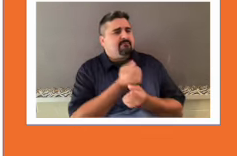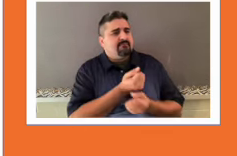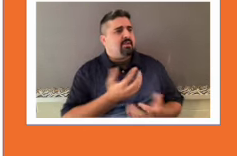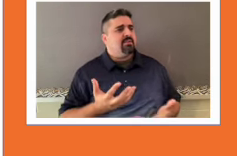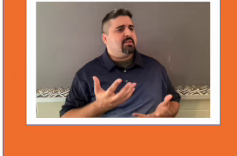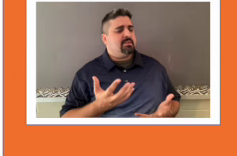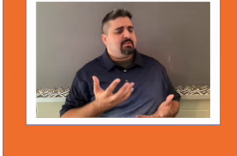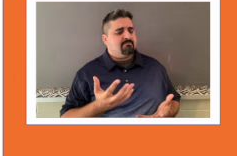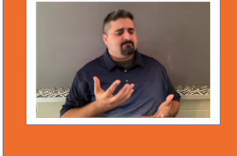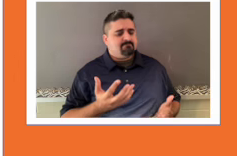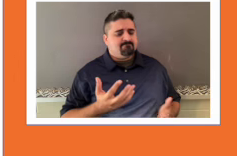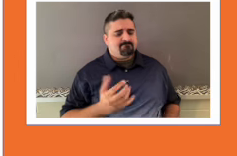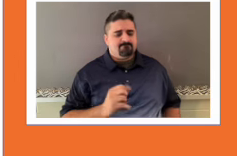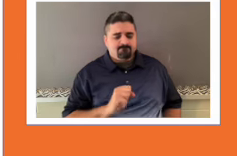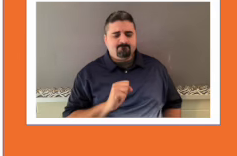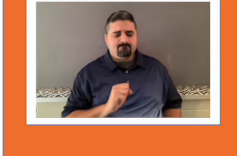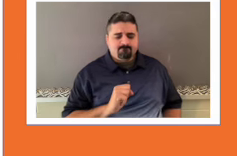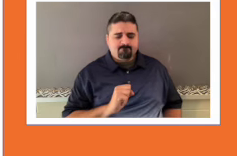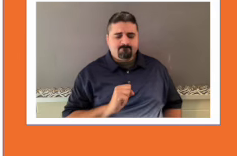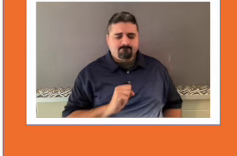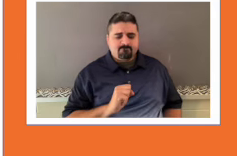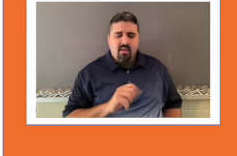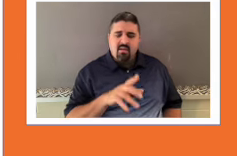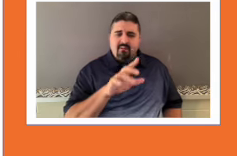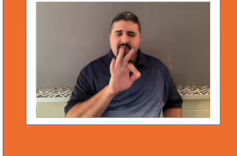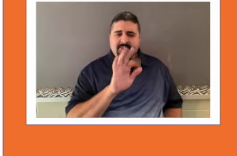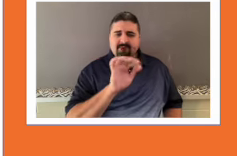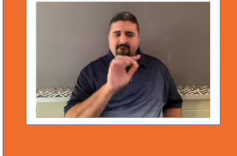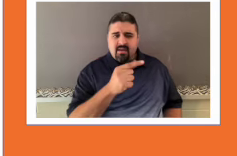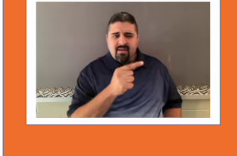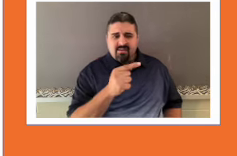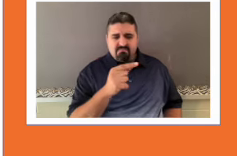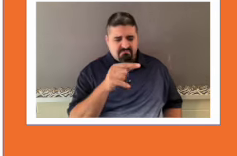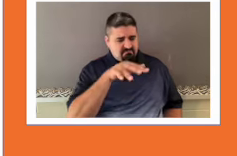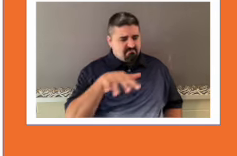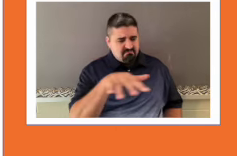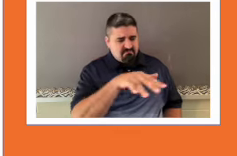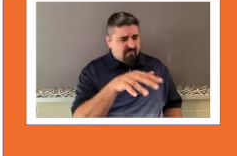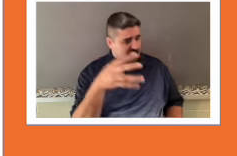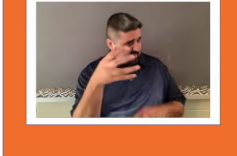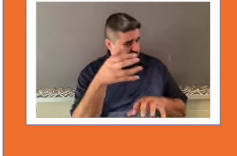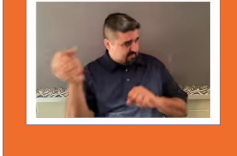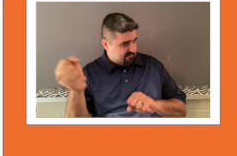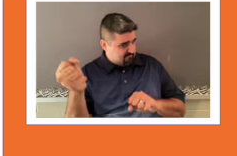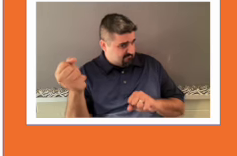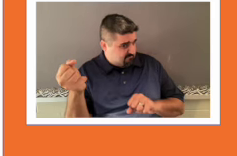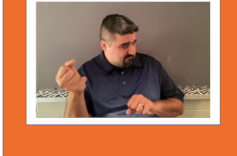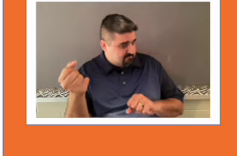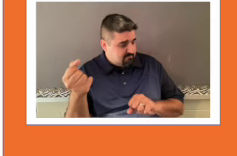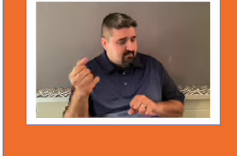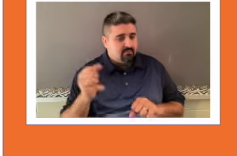Only on a leash, Annie said. I see, I said.